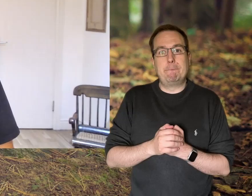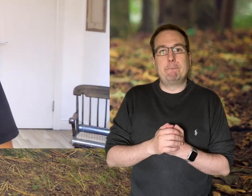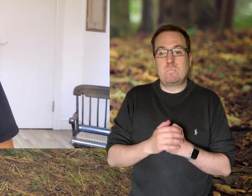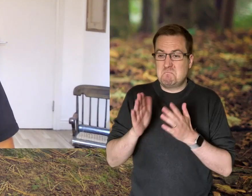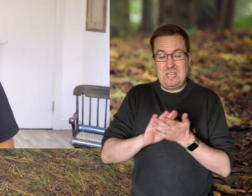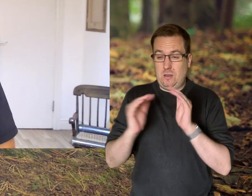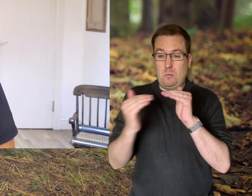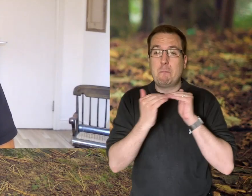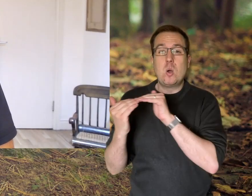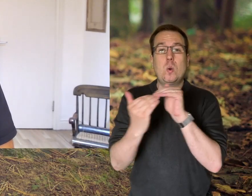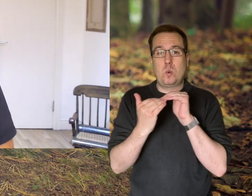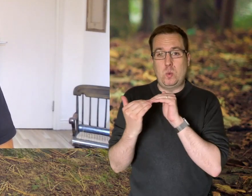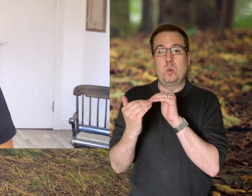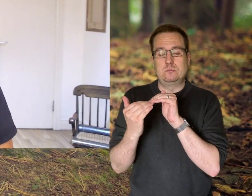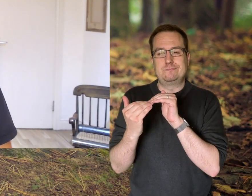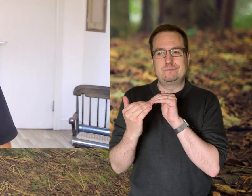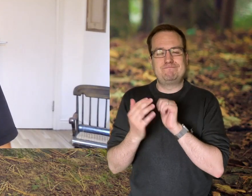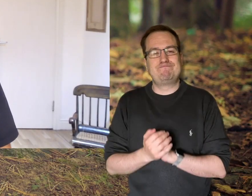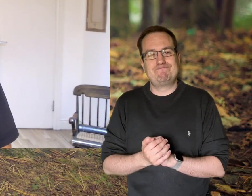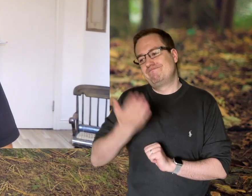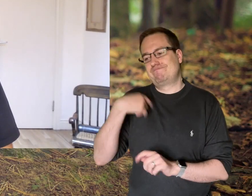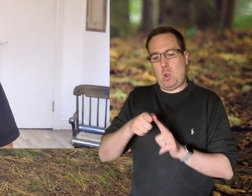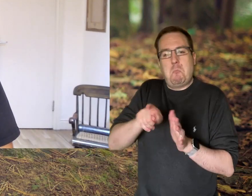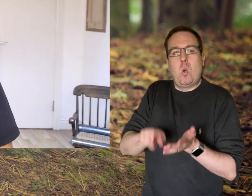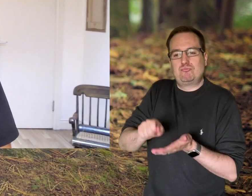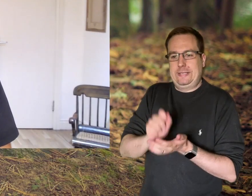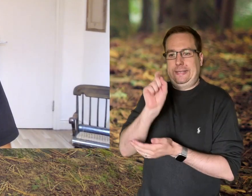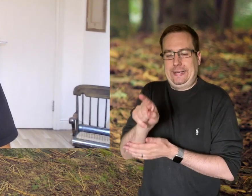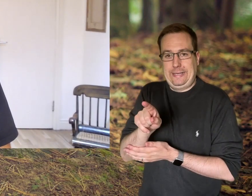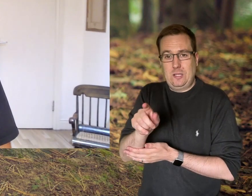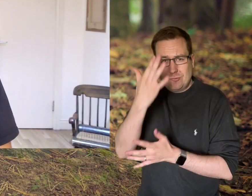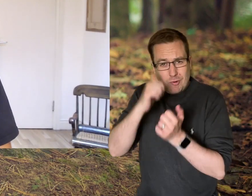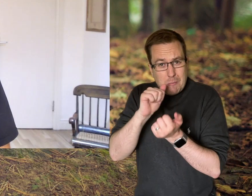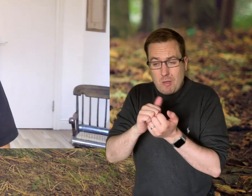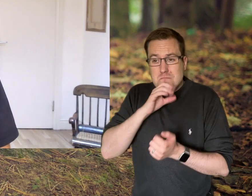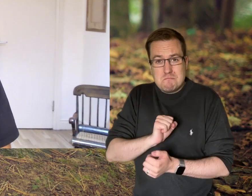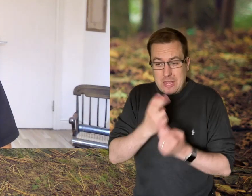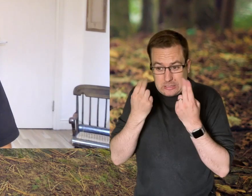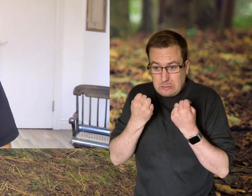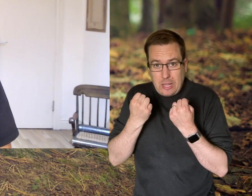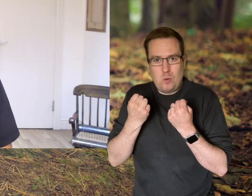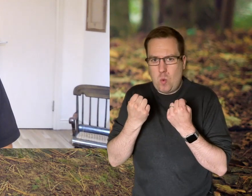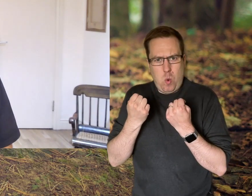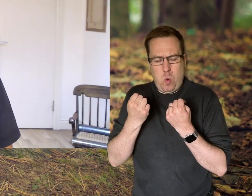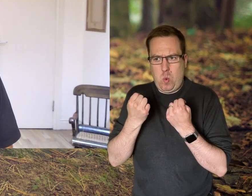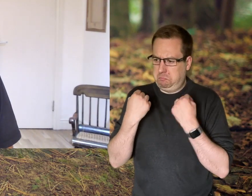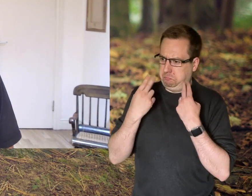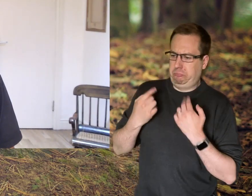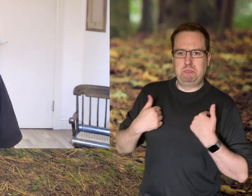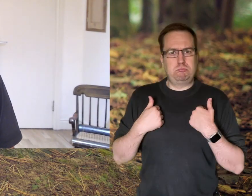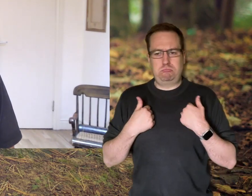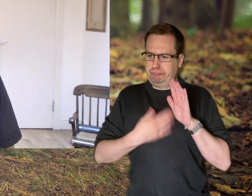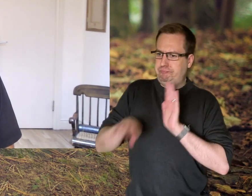Actually, it would have been most shocking to the men who didn't submit to anyone and were used to doing whatever they liked. And the reason that it